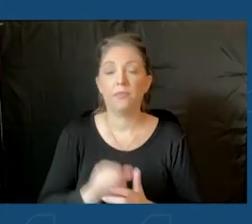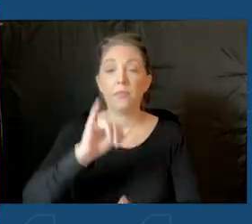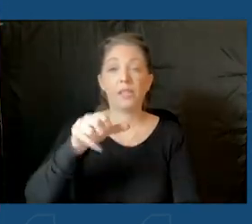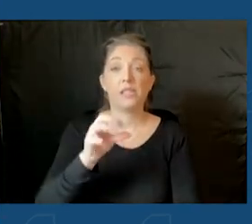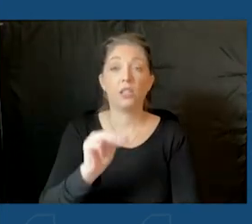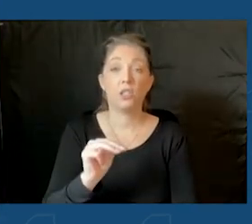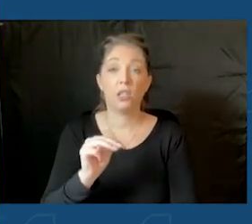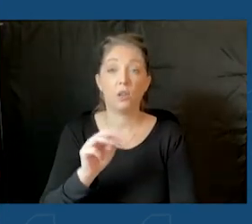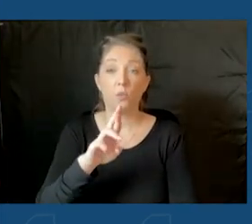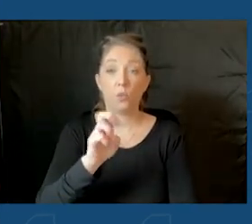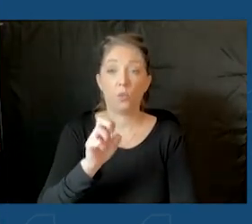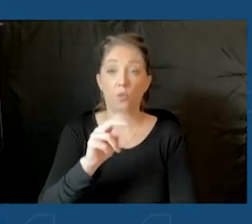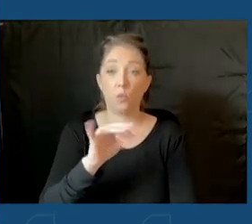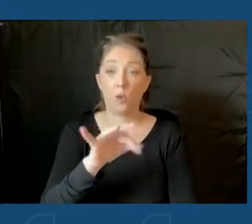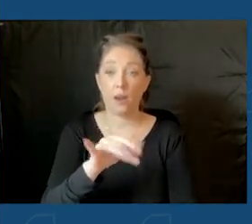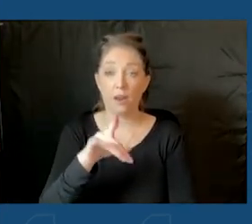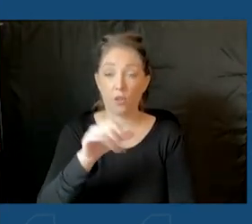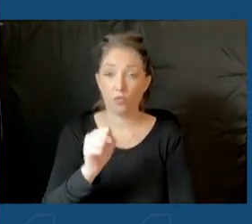Jim and I go back a long way,